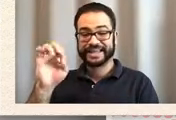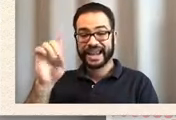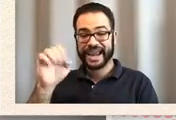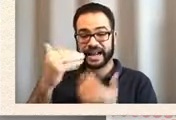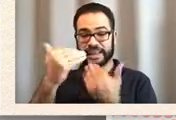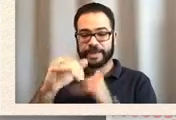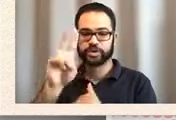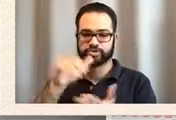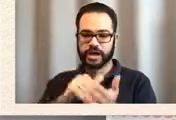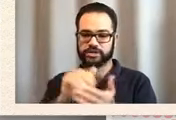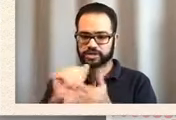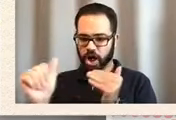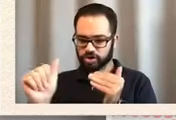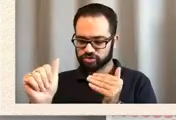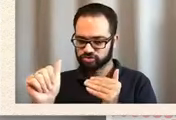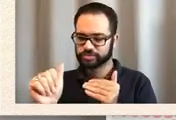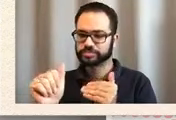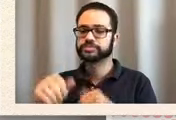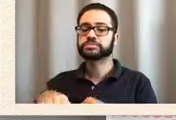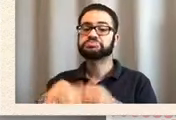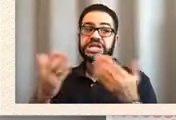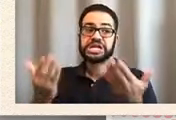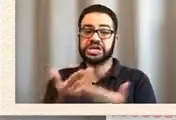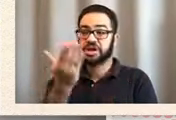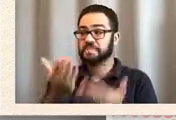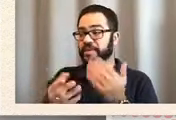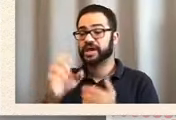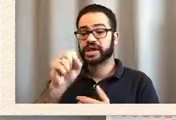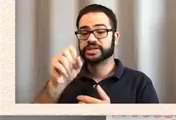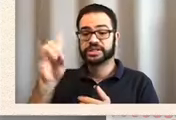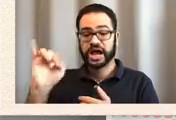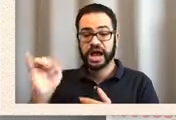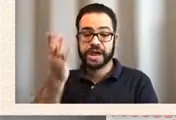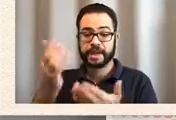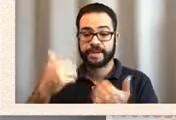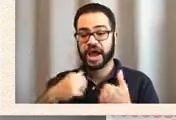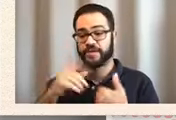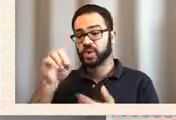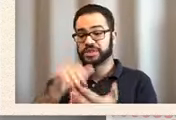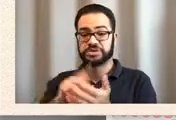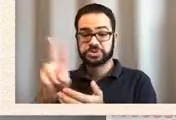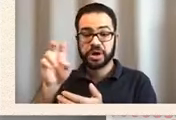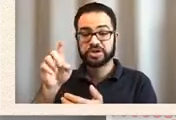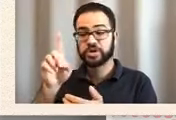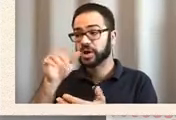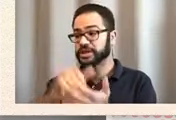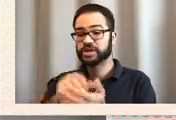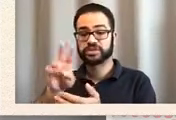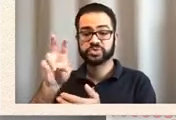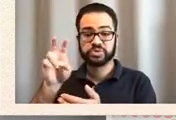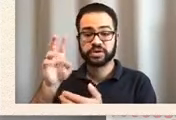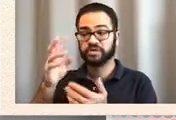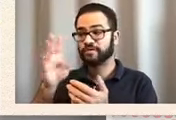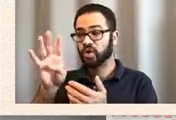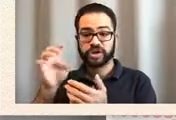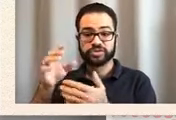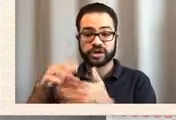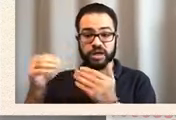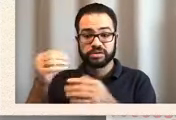if you're on SSDI, you might be getting $1,200, $1,400 a month, and you can be easily hitting that $2,000 resource